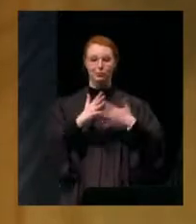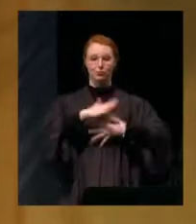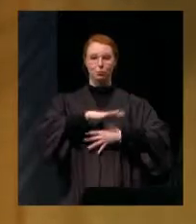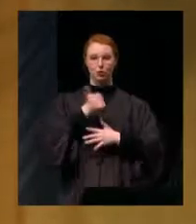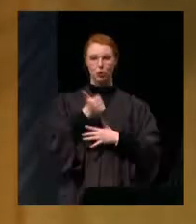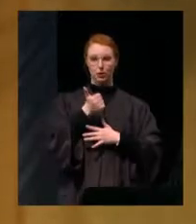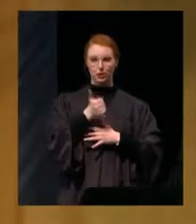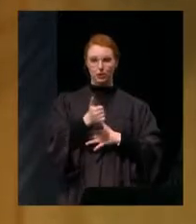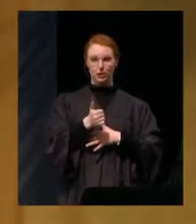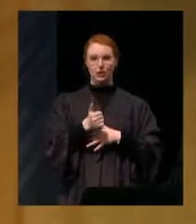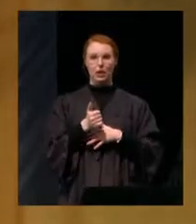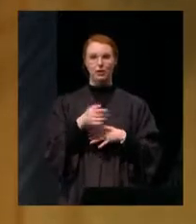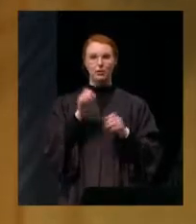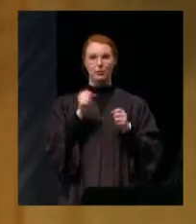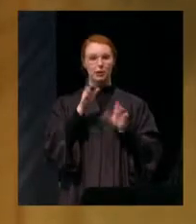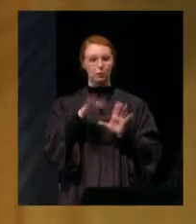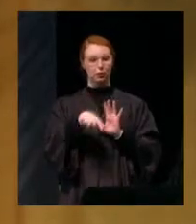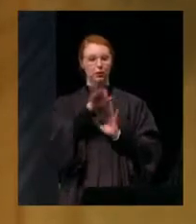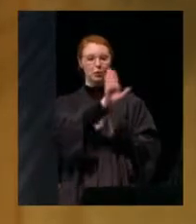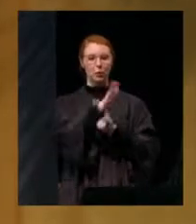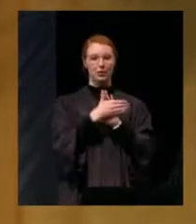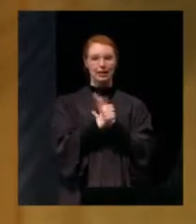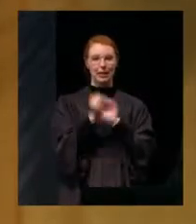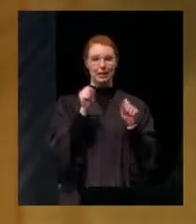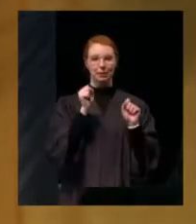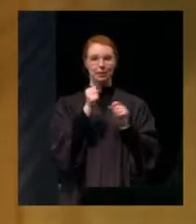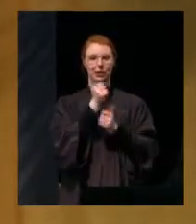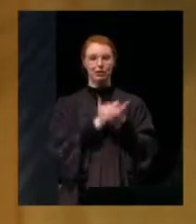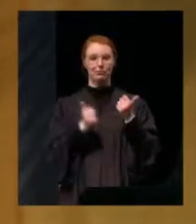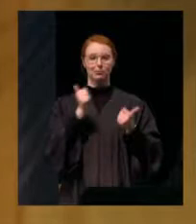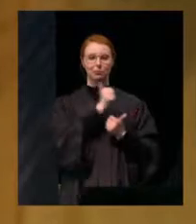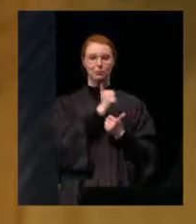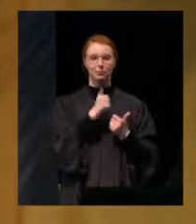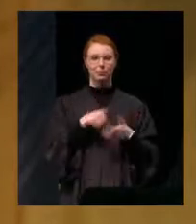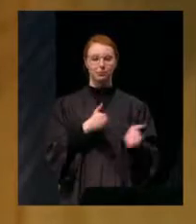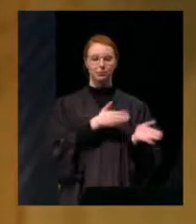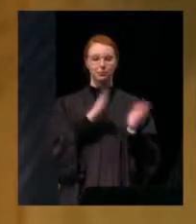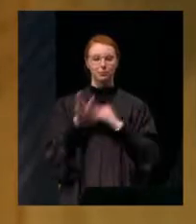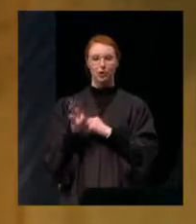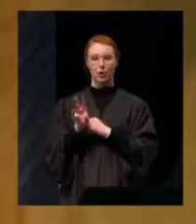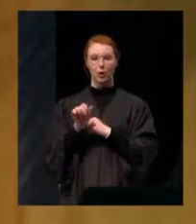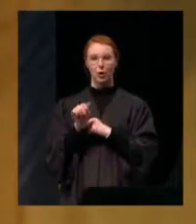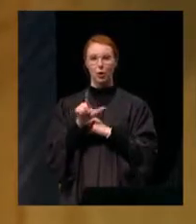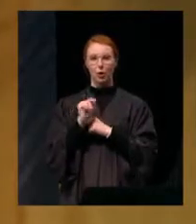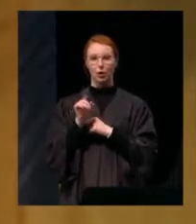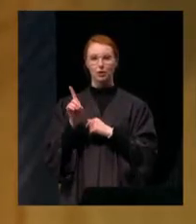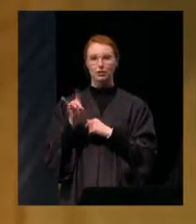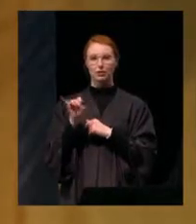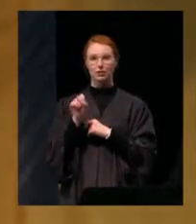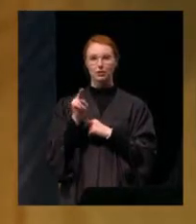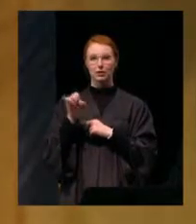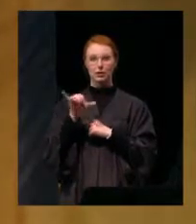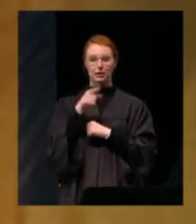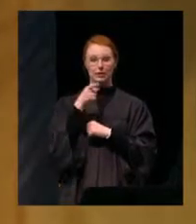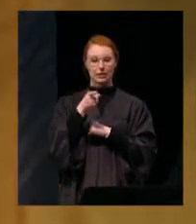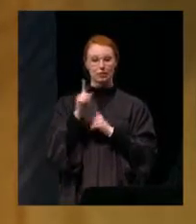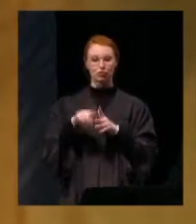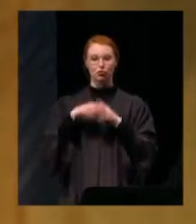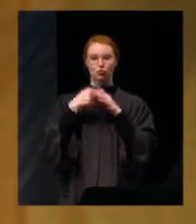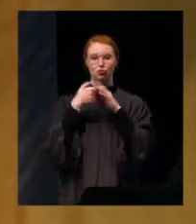and maximizing one's unique talents and abilities. To Walt Disney, pioneer of the American animation